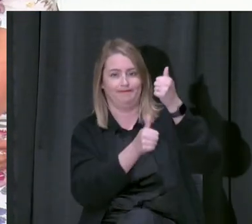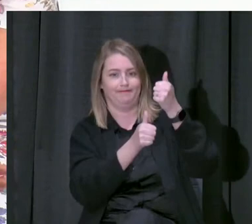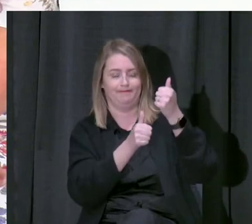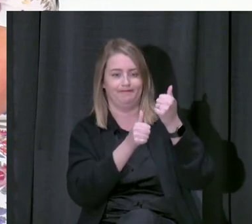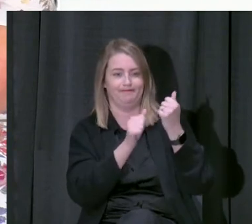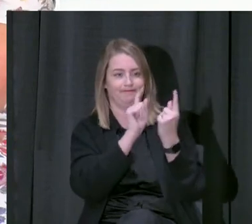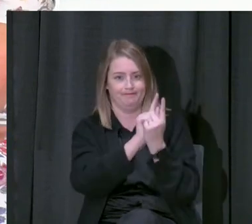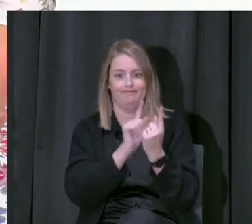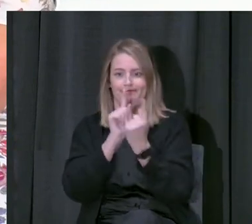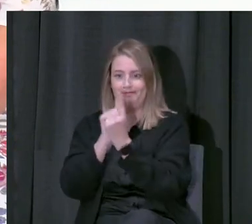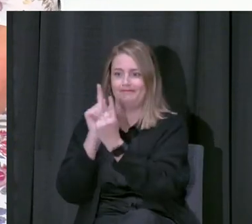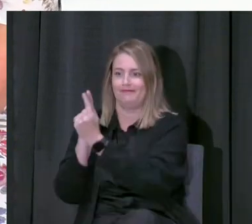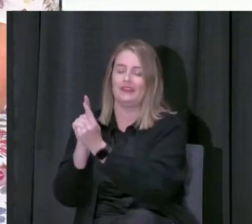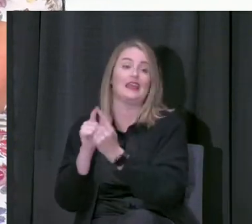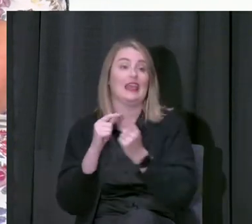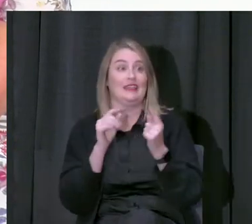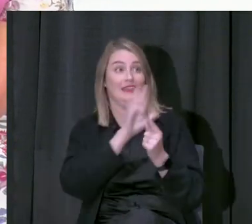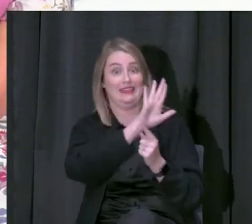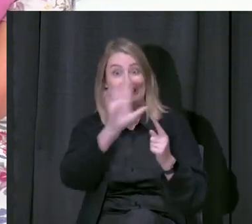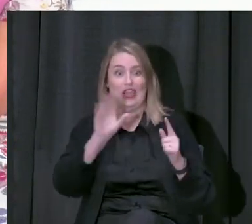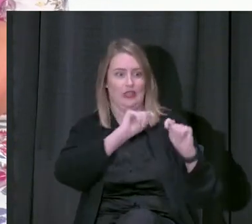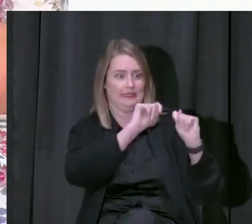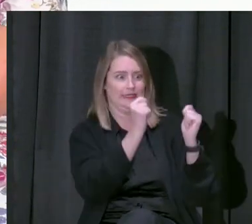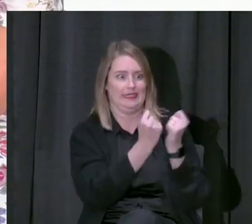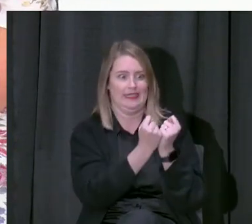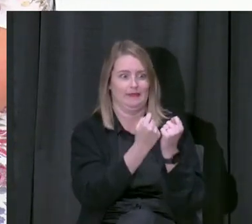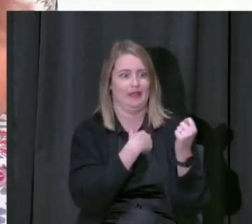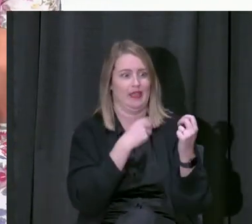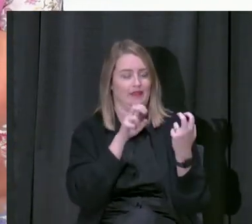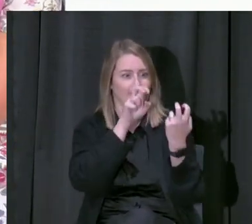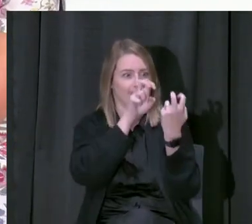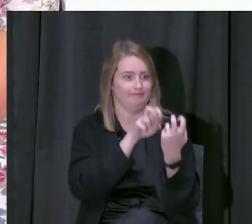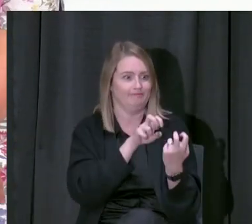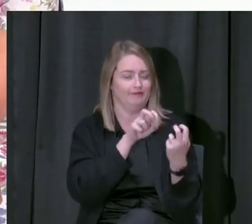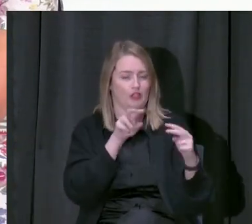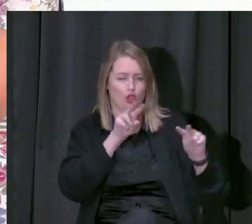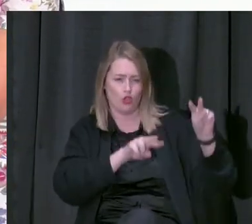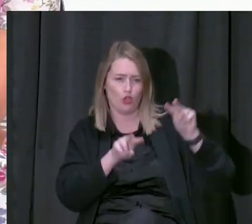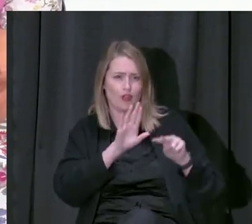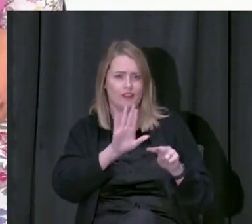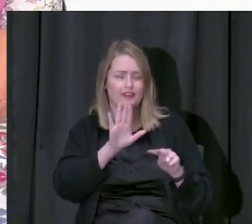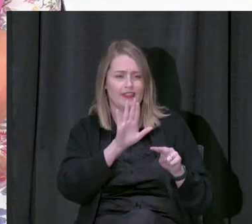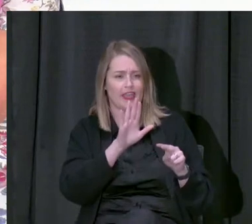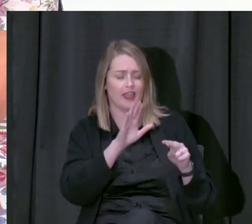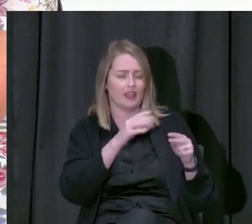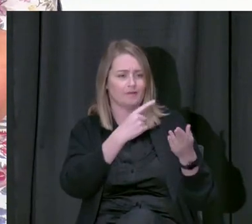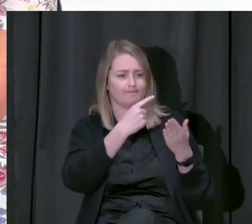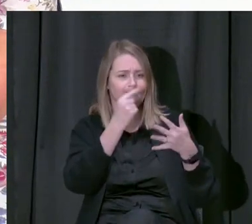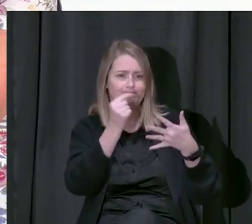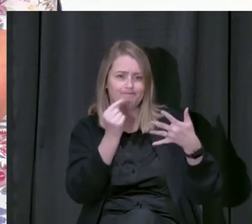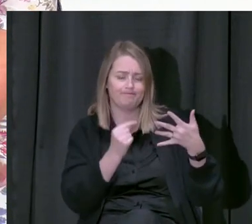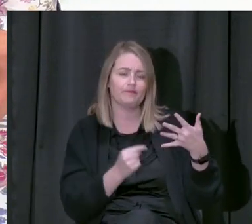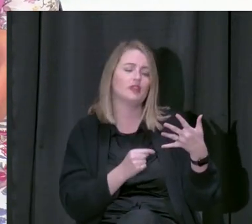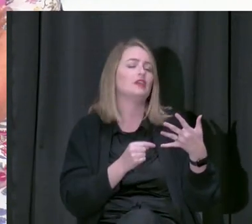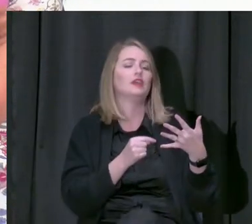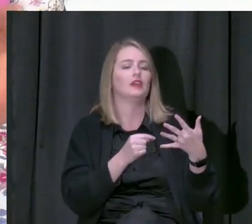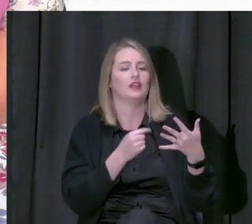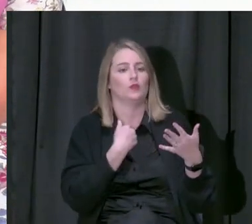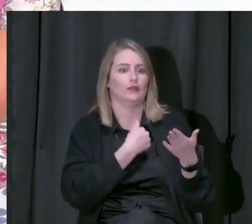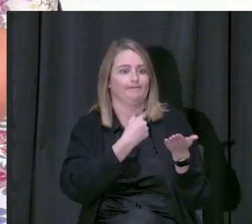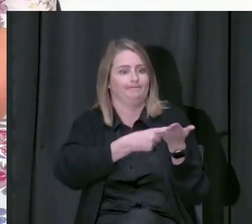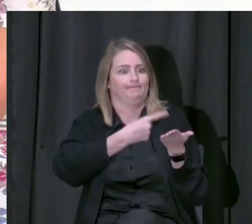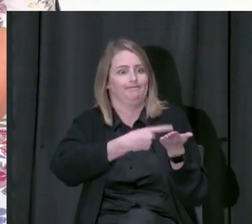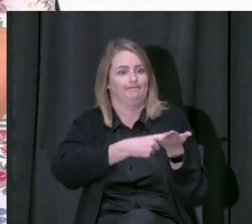literally sat with their teams and looked at the assets that they had and basically spoke about it in the context. But